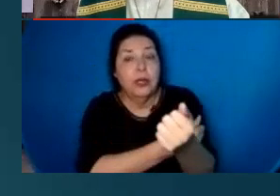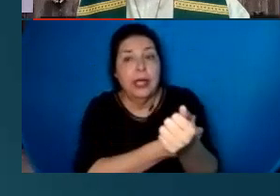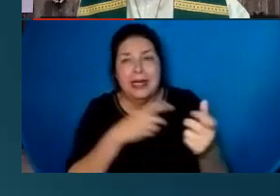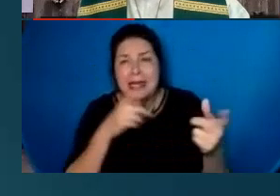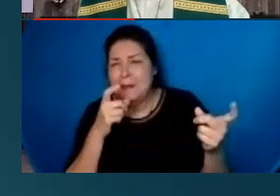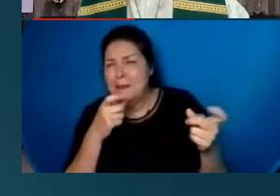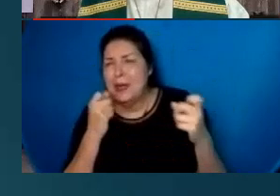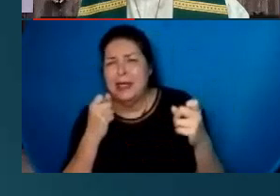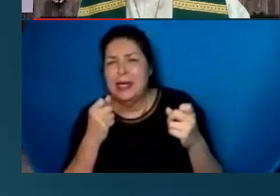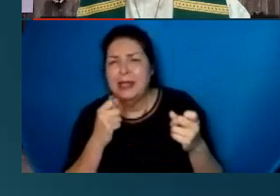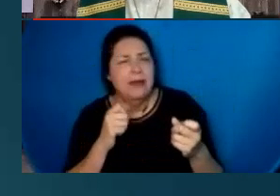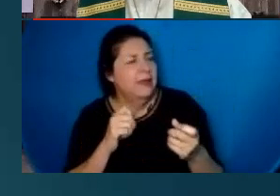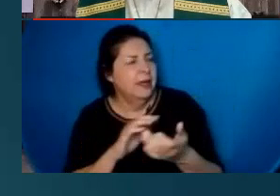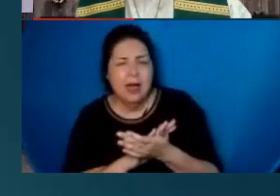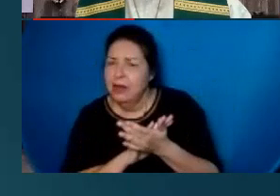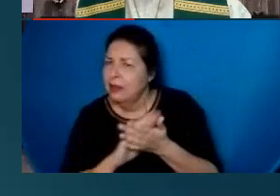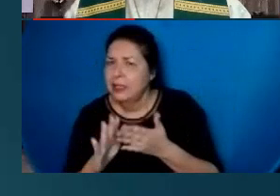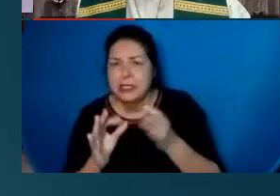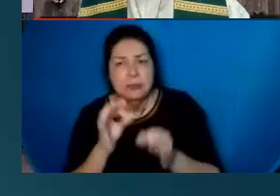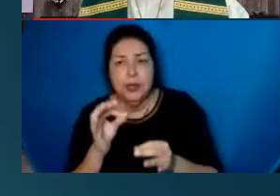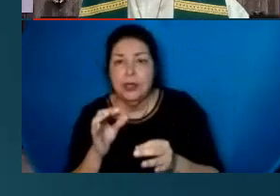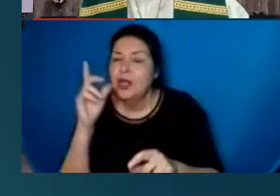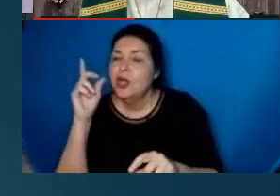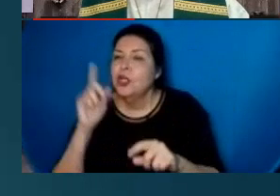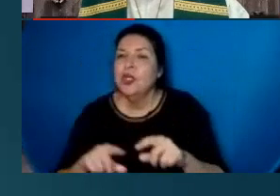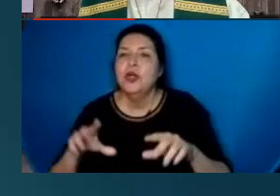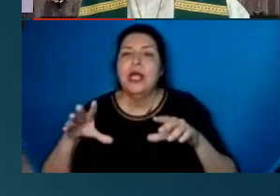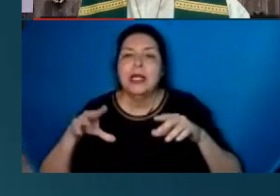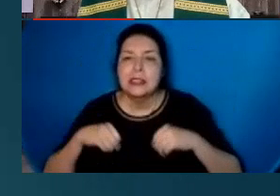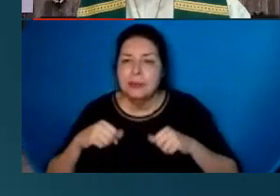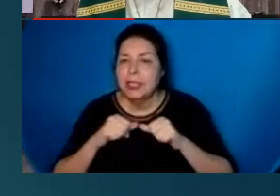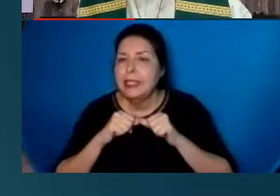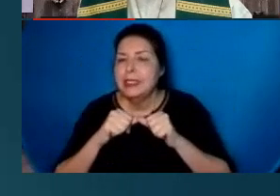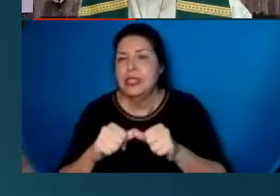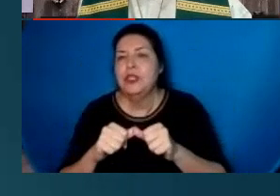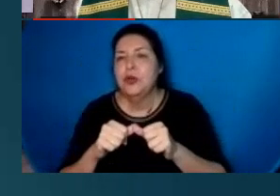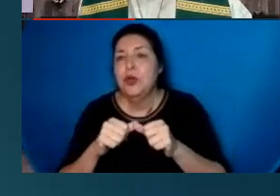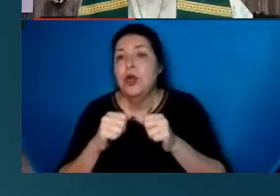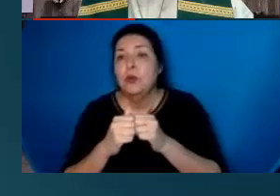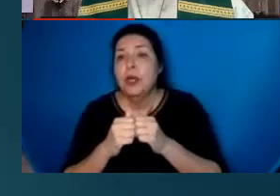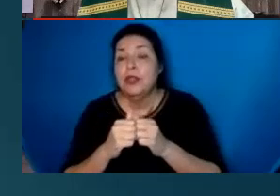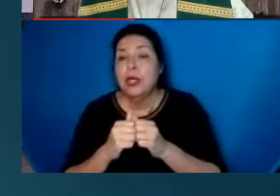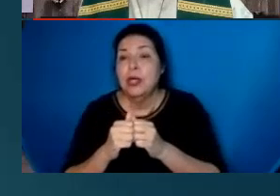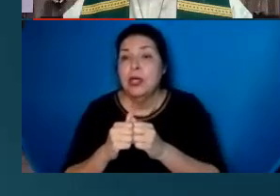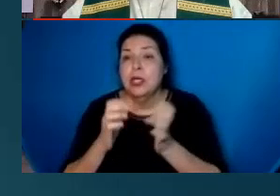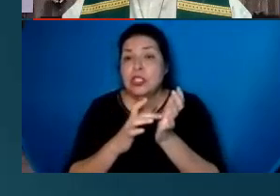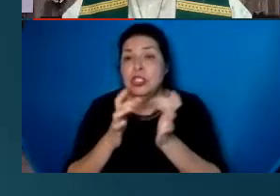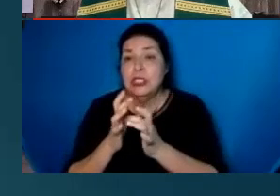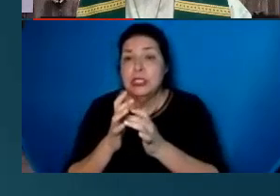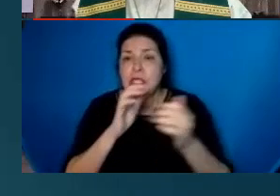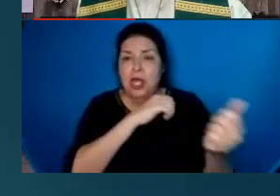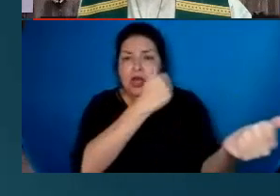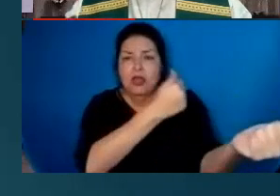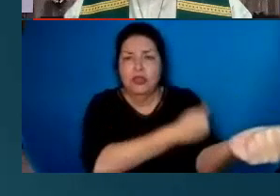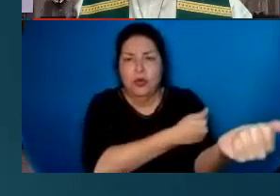because it could not endure these authoritative words. It cried out not only in agony and